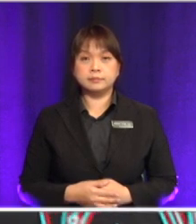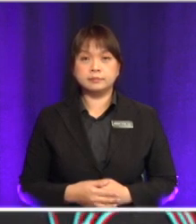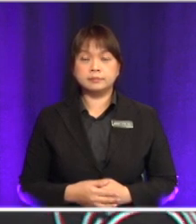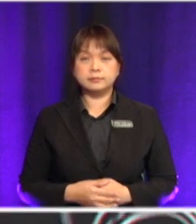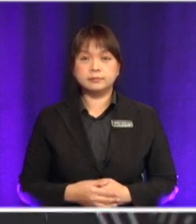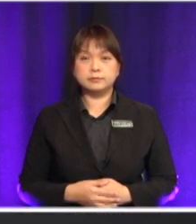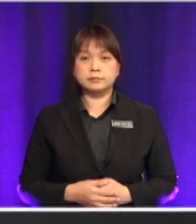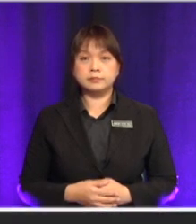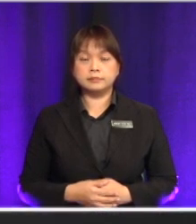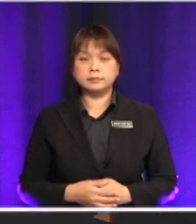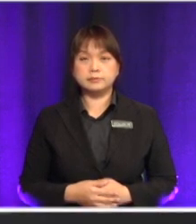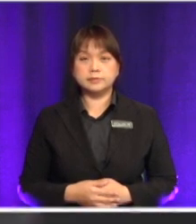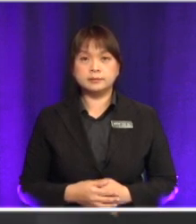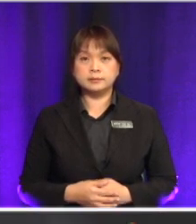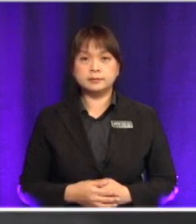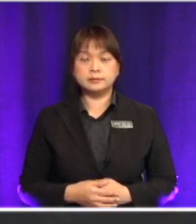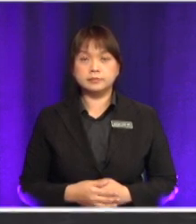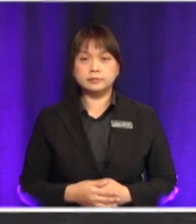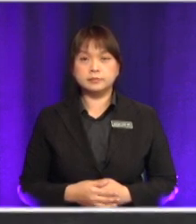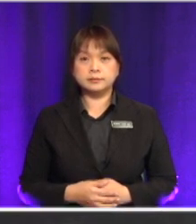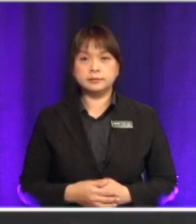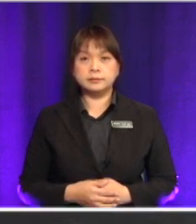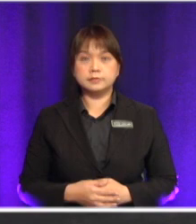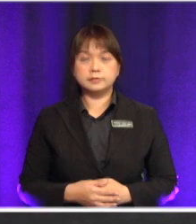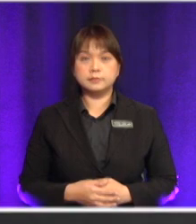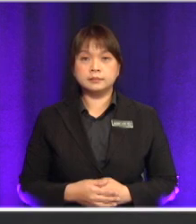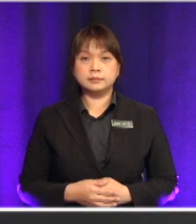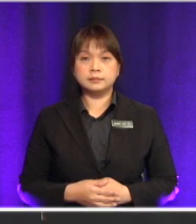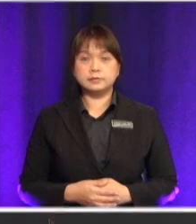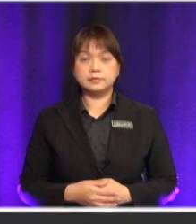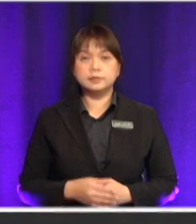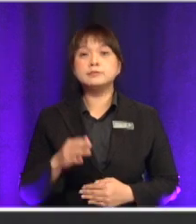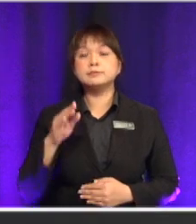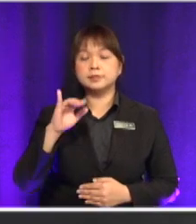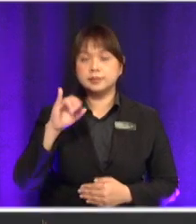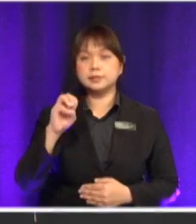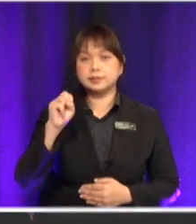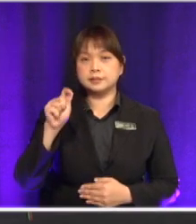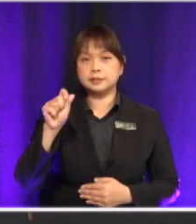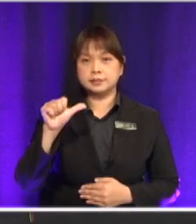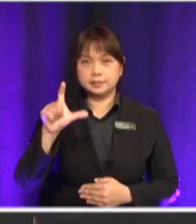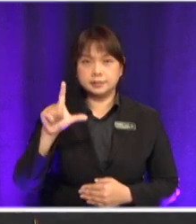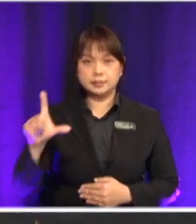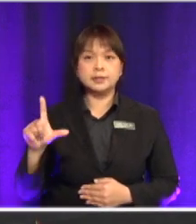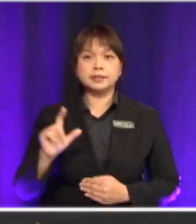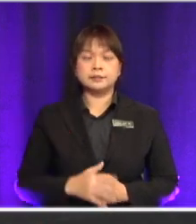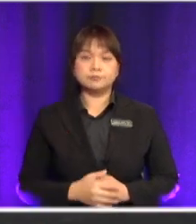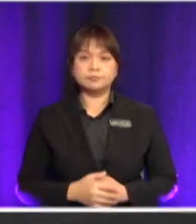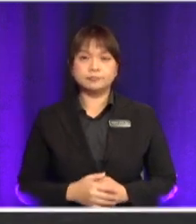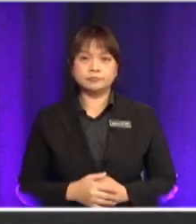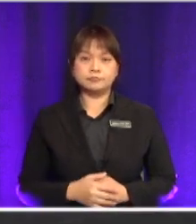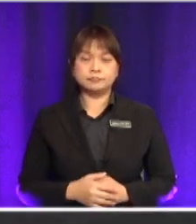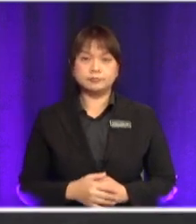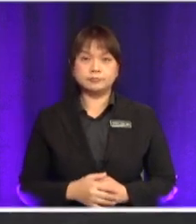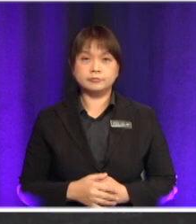it, Sorry? is it insert? Is it install? Yes, Alicia got it. It's install. Well done.